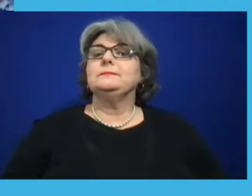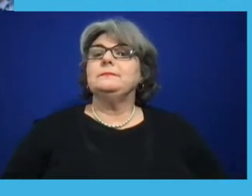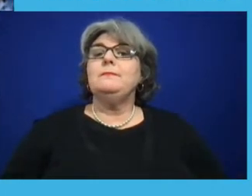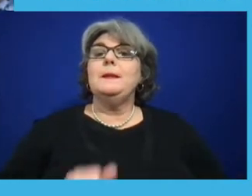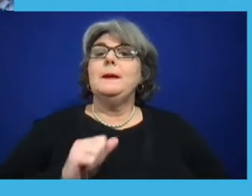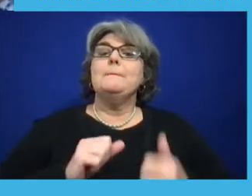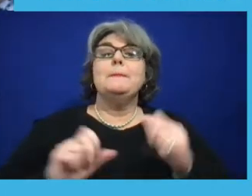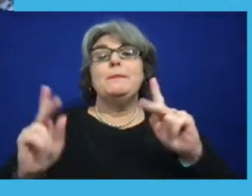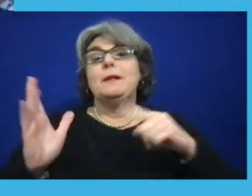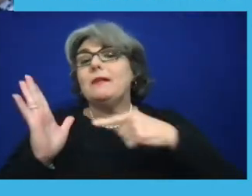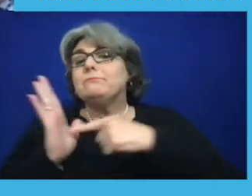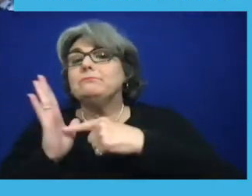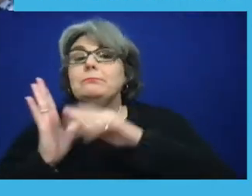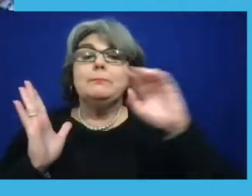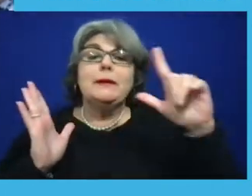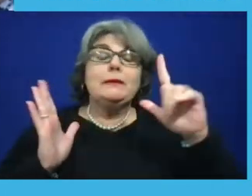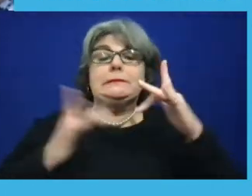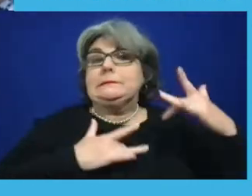But I get that.